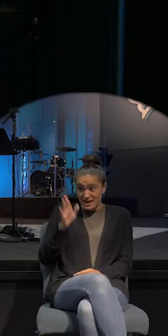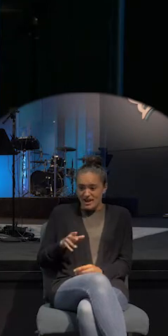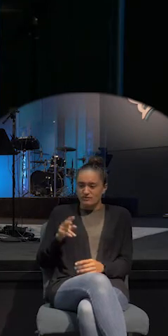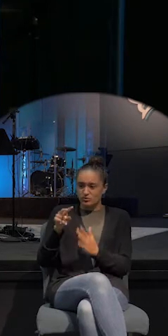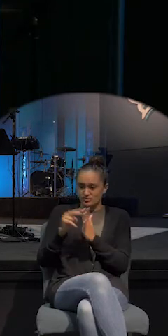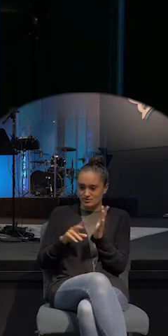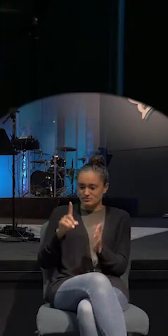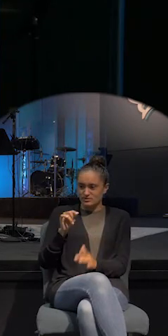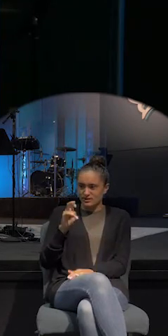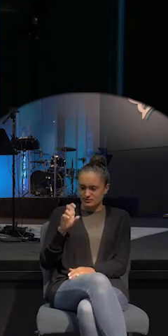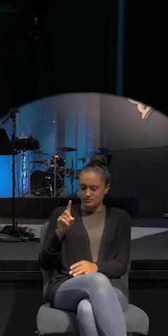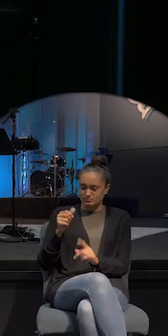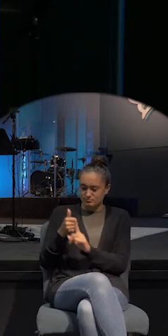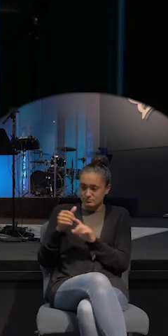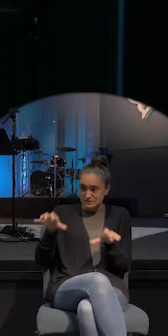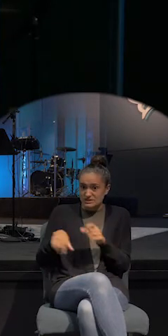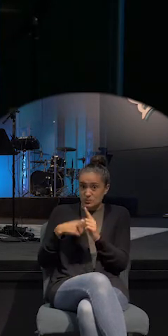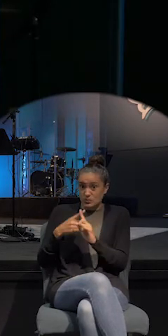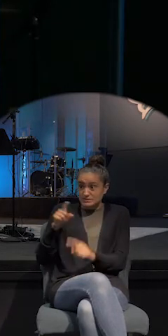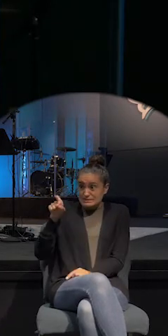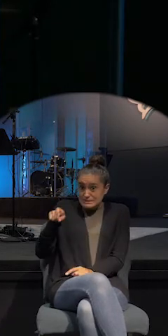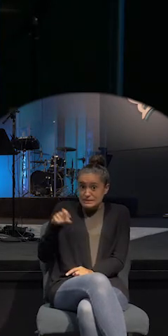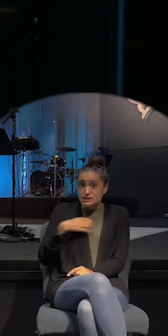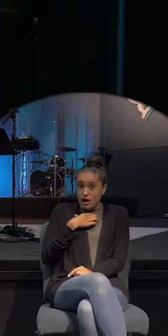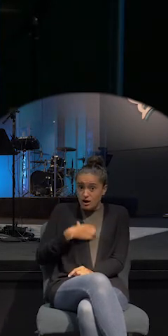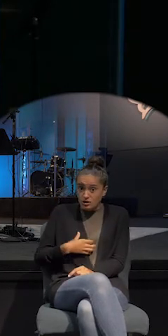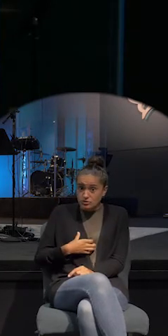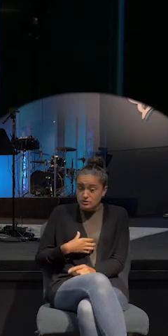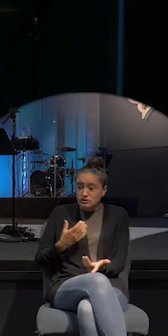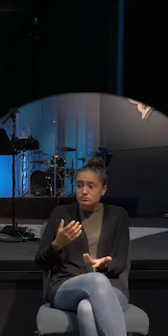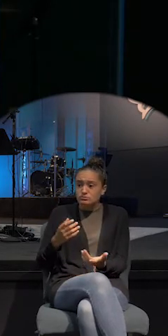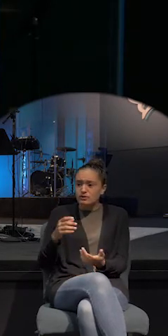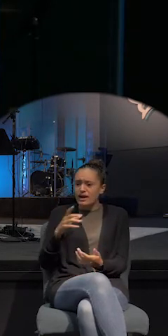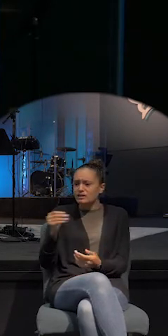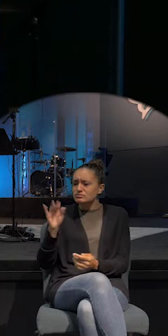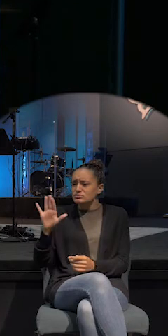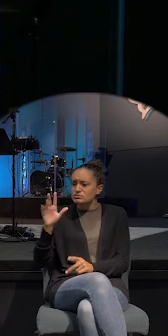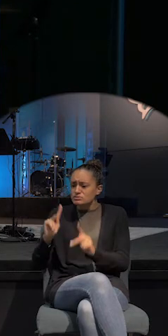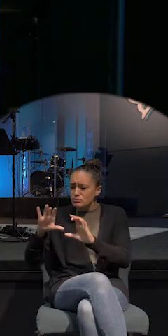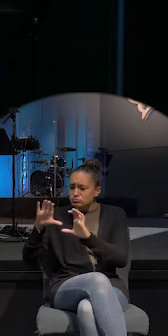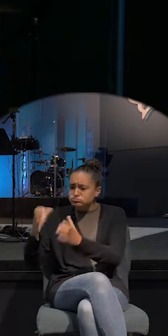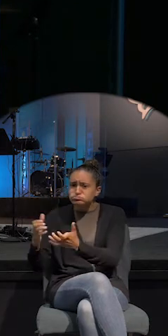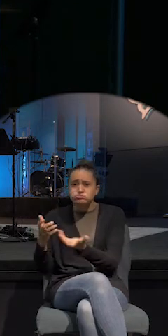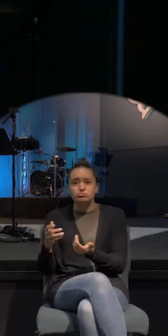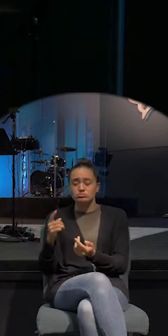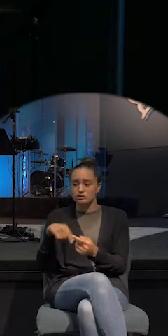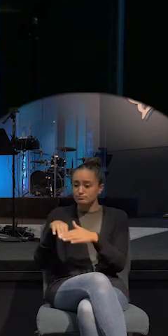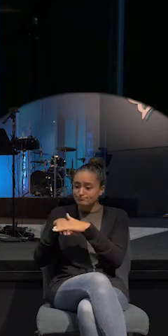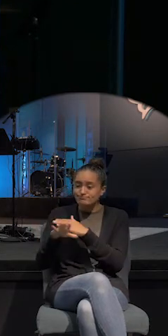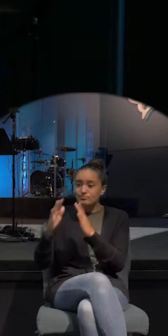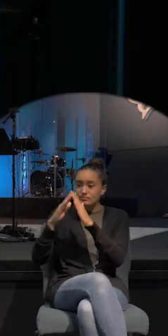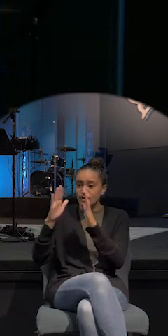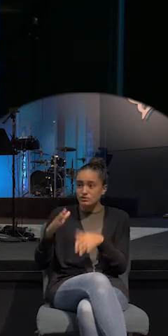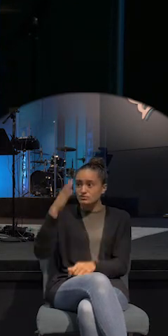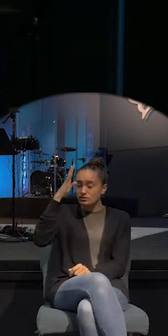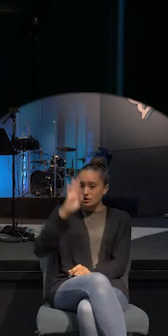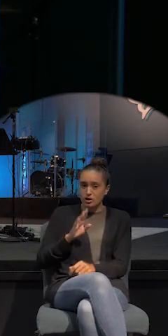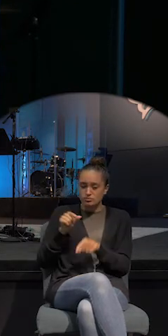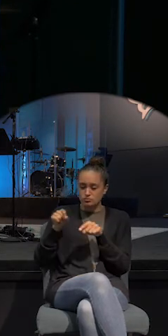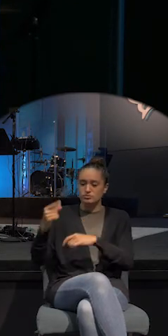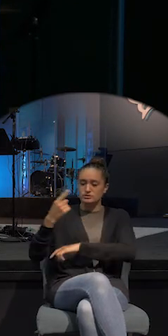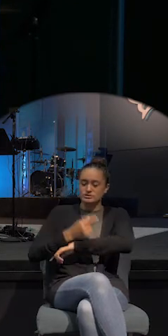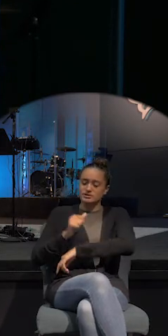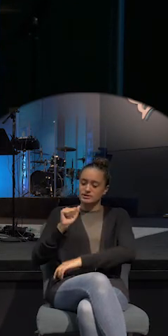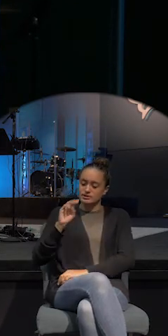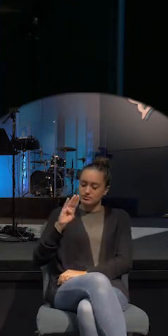David did when he was in need and hungry, he and those with him? How he went into the house of God in the days of